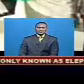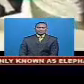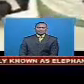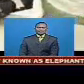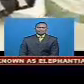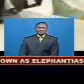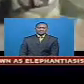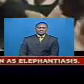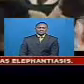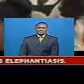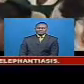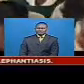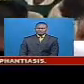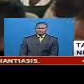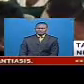exams.